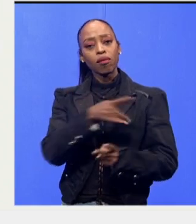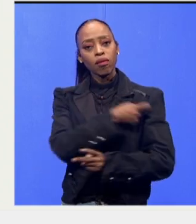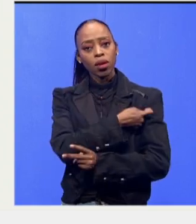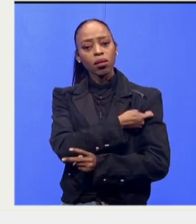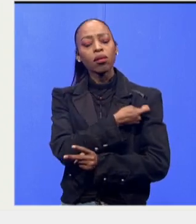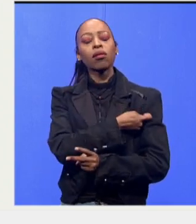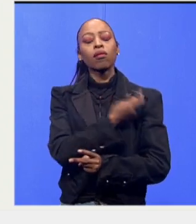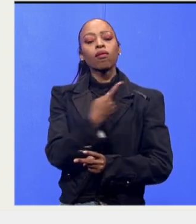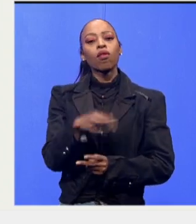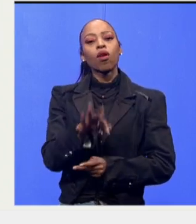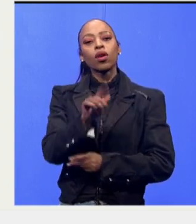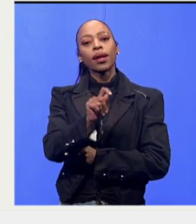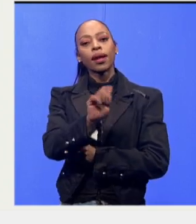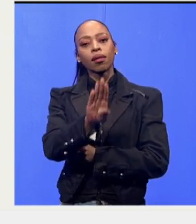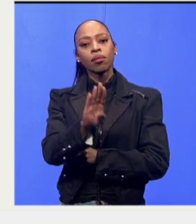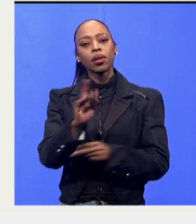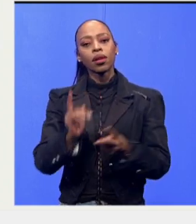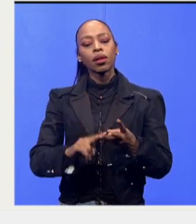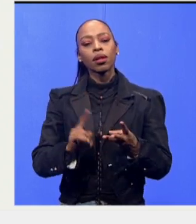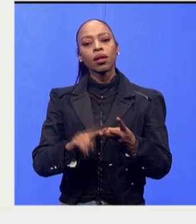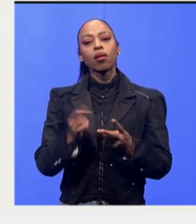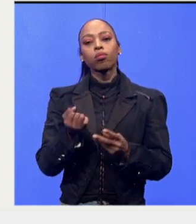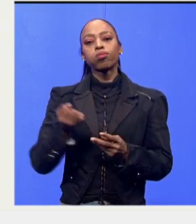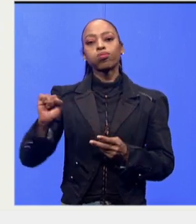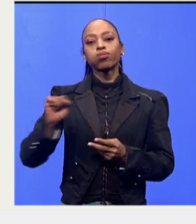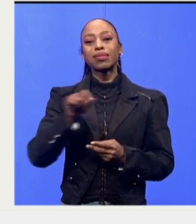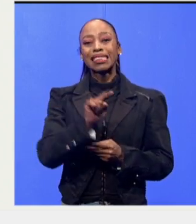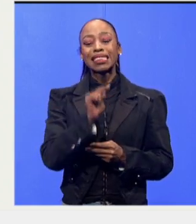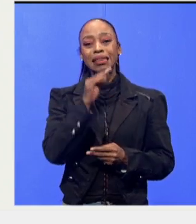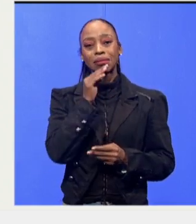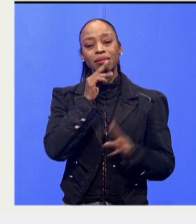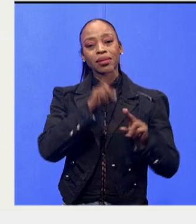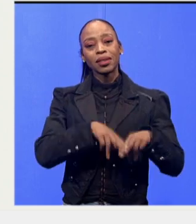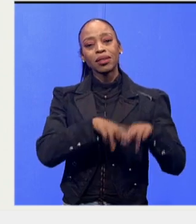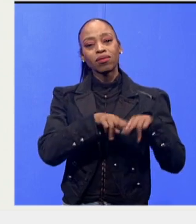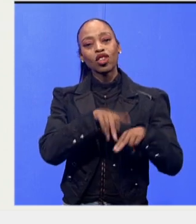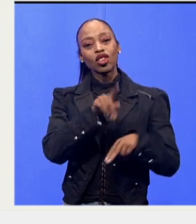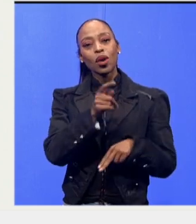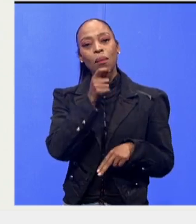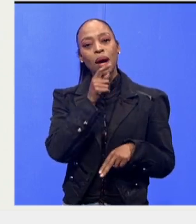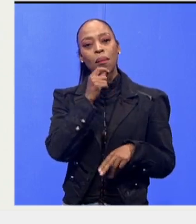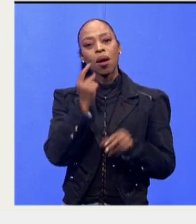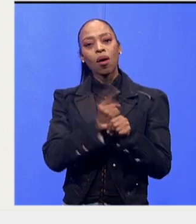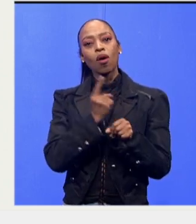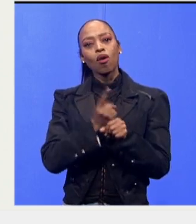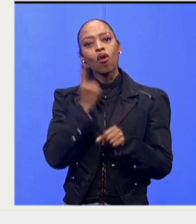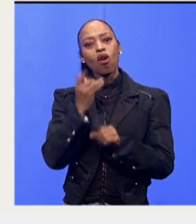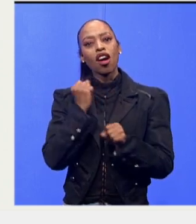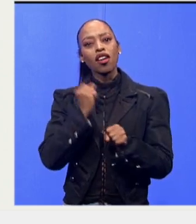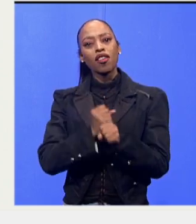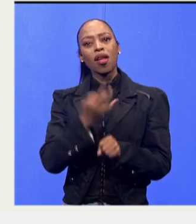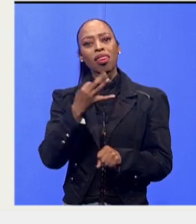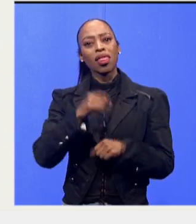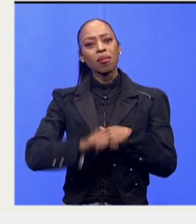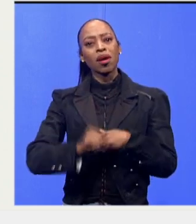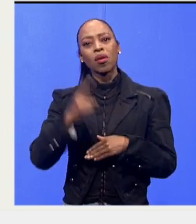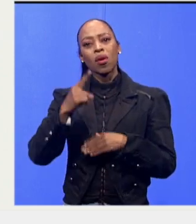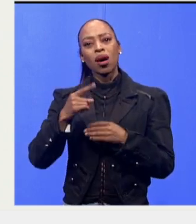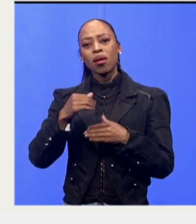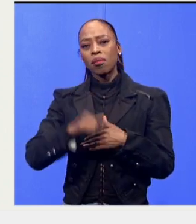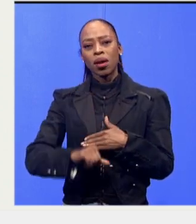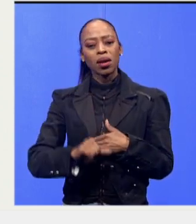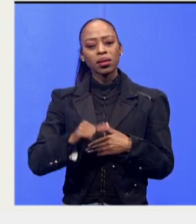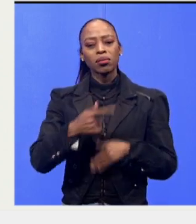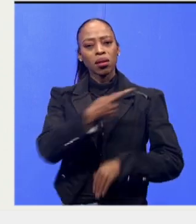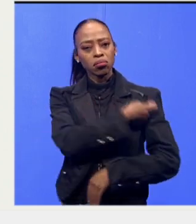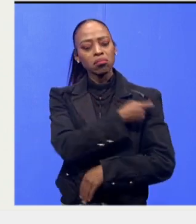vaccines. The TB preventive therapy shouldn't rely on you taking one more pill every day for a year or 3 months or 1 month. A shot in the arm